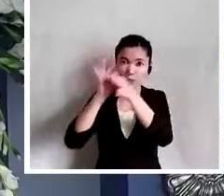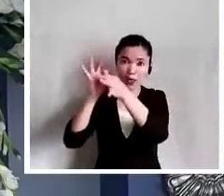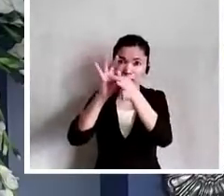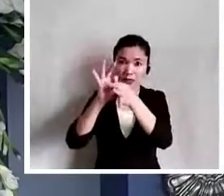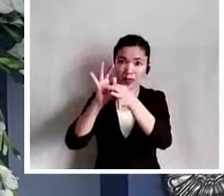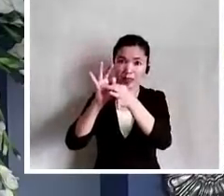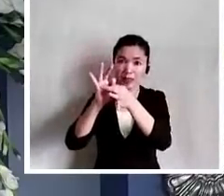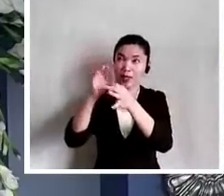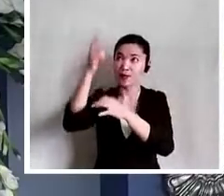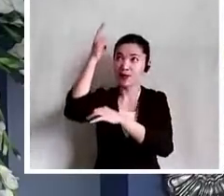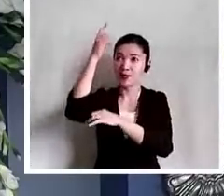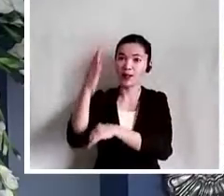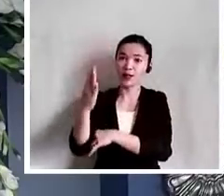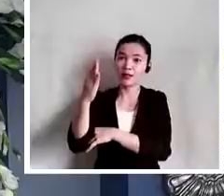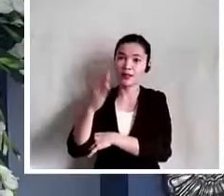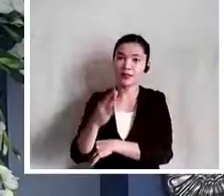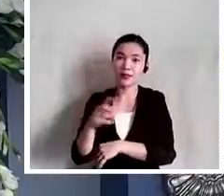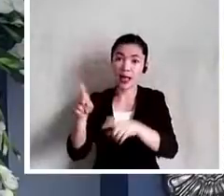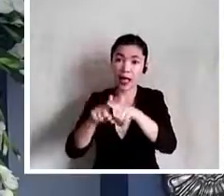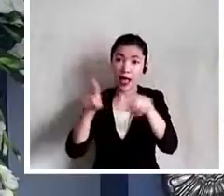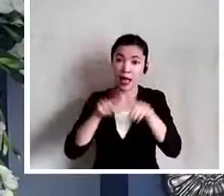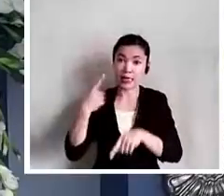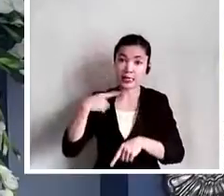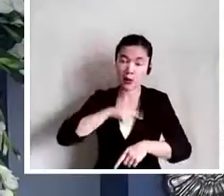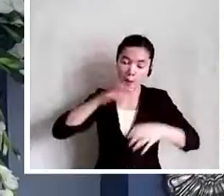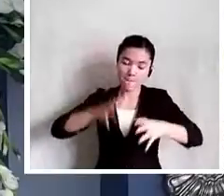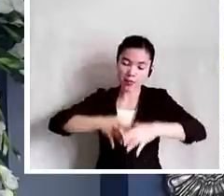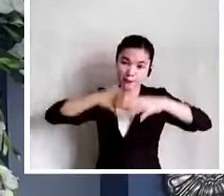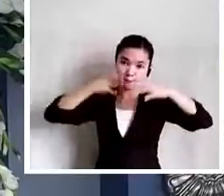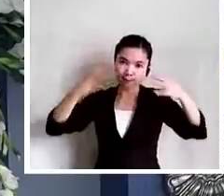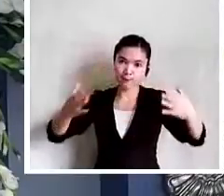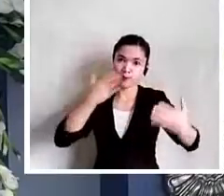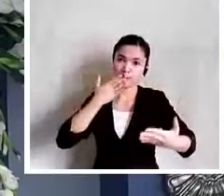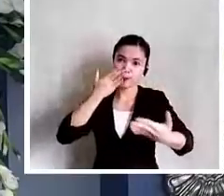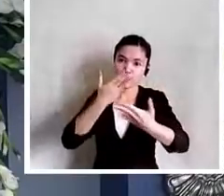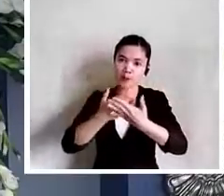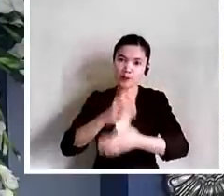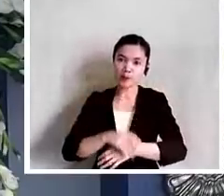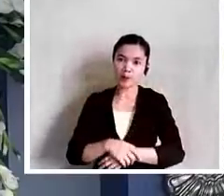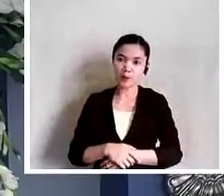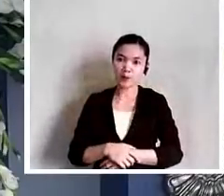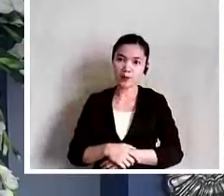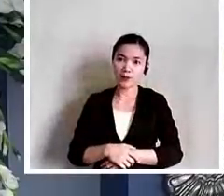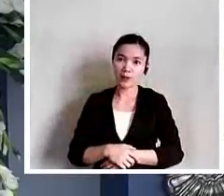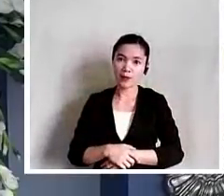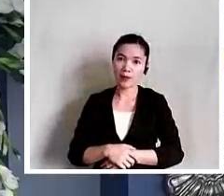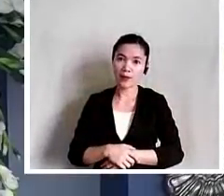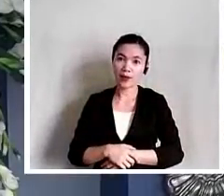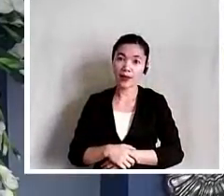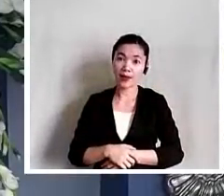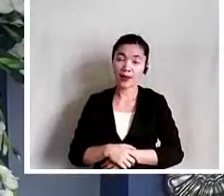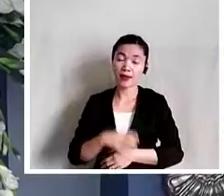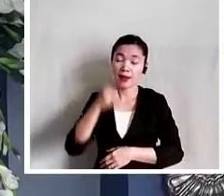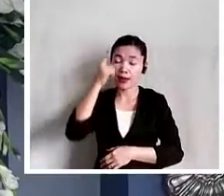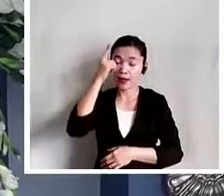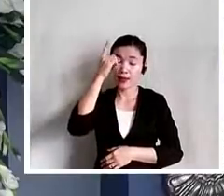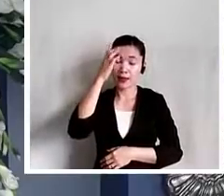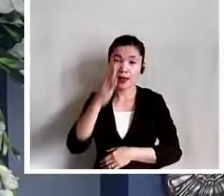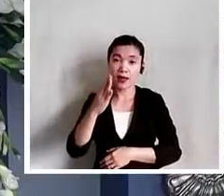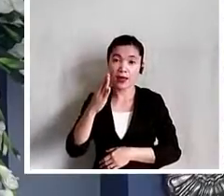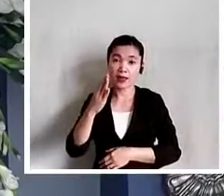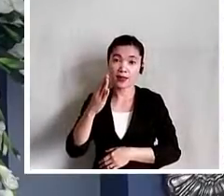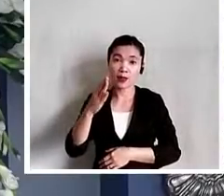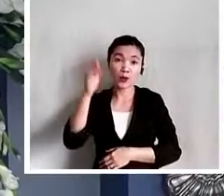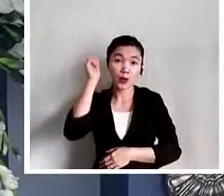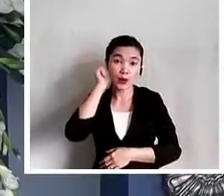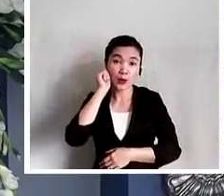as our greatest good. And God, for that matter, will always find